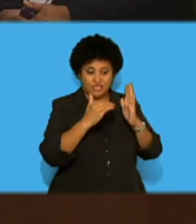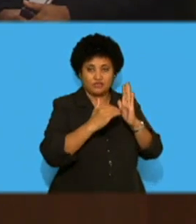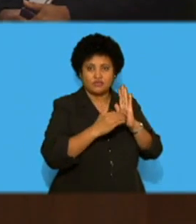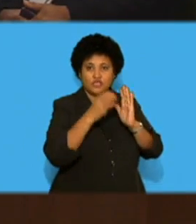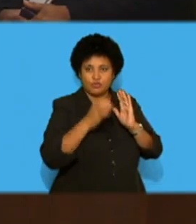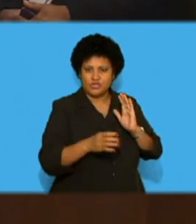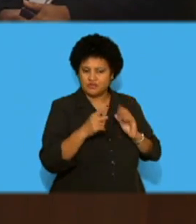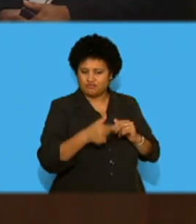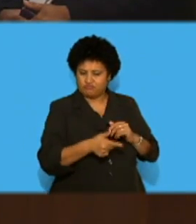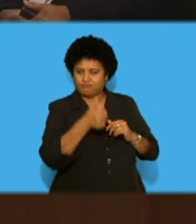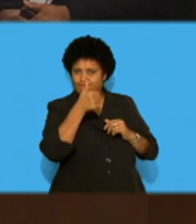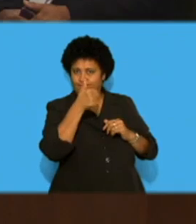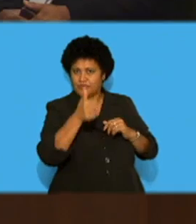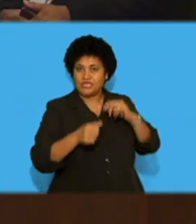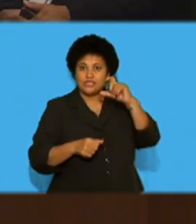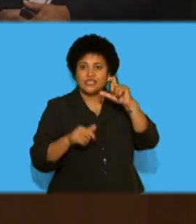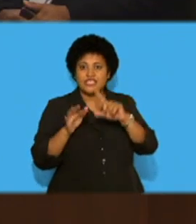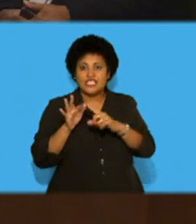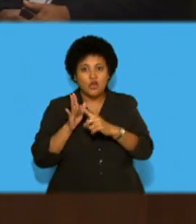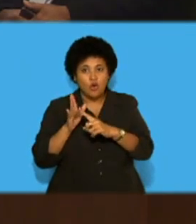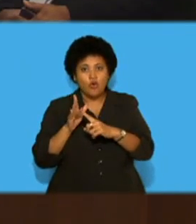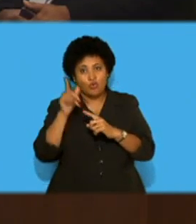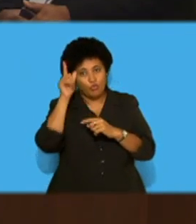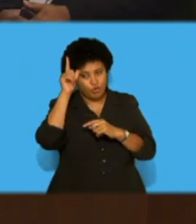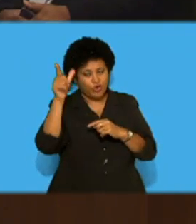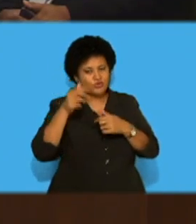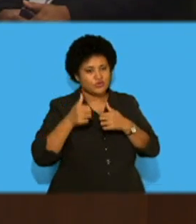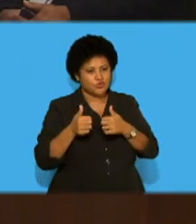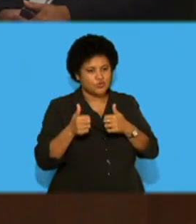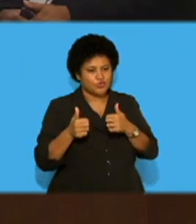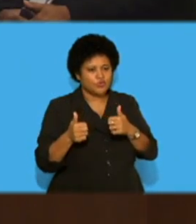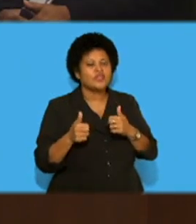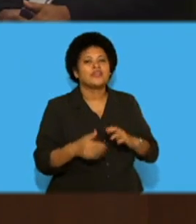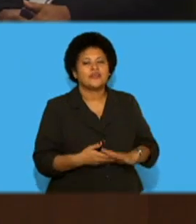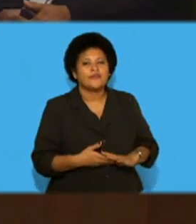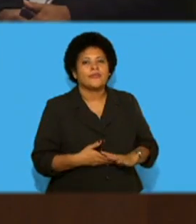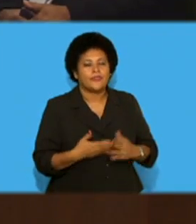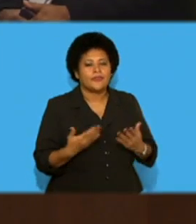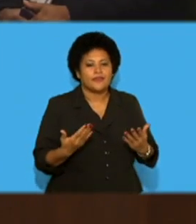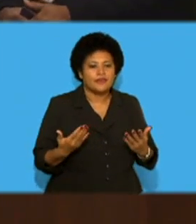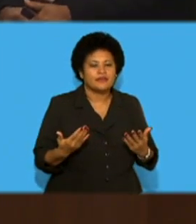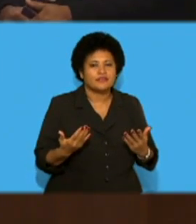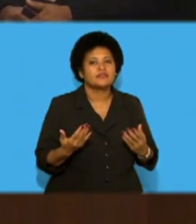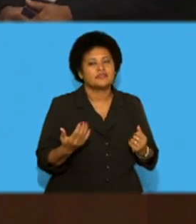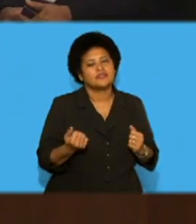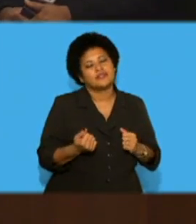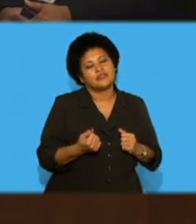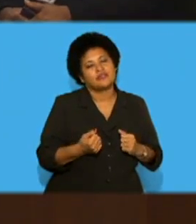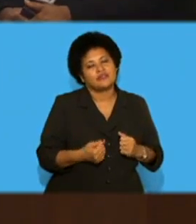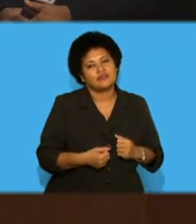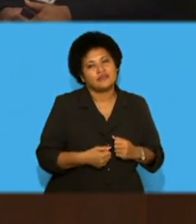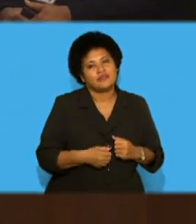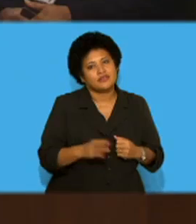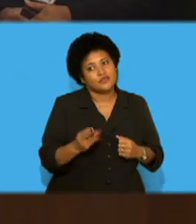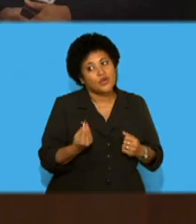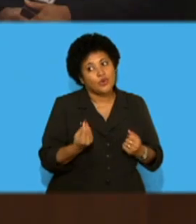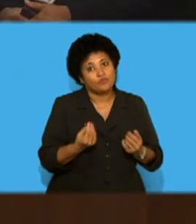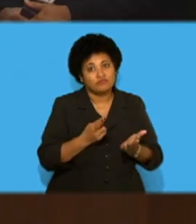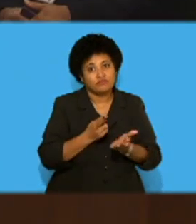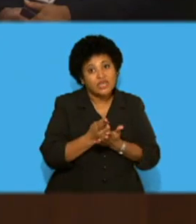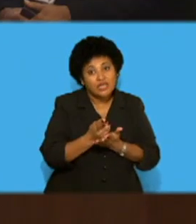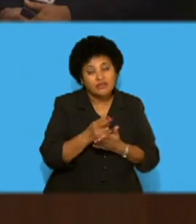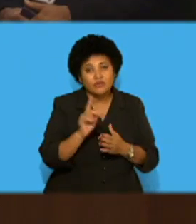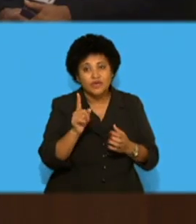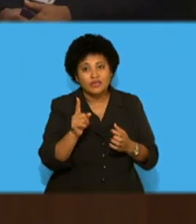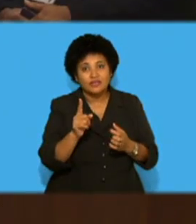now, very good CEO. I know governance is not your strong point, but the fact of the matter is, Madam Speaker, the reality is that